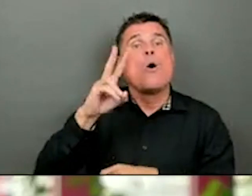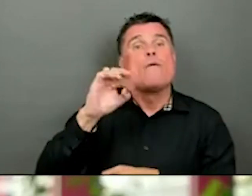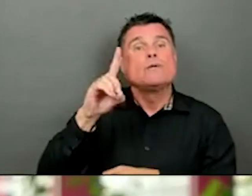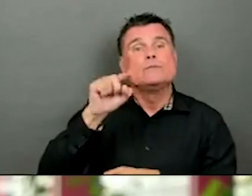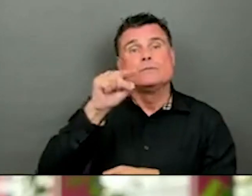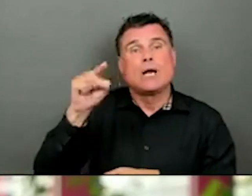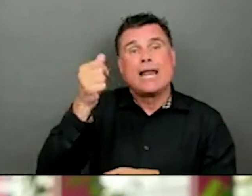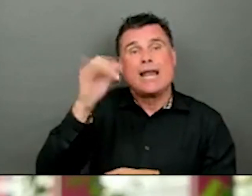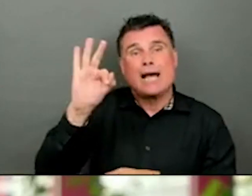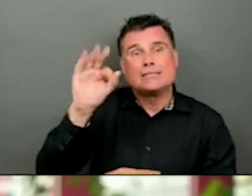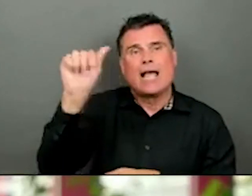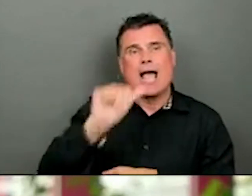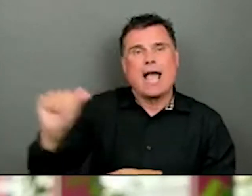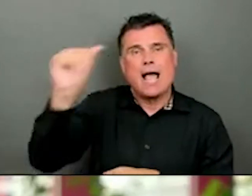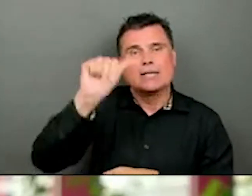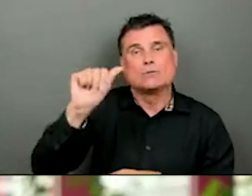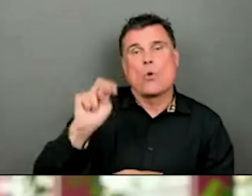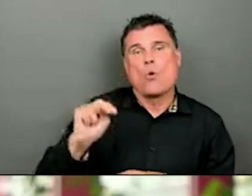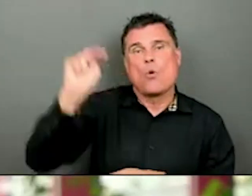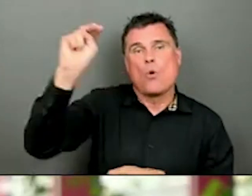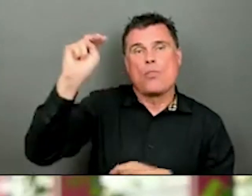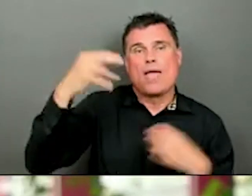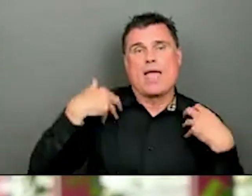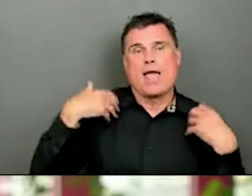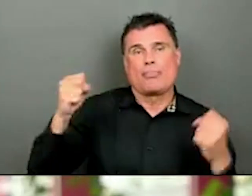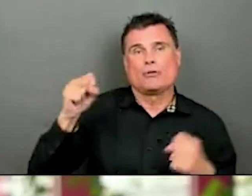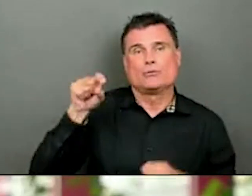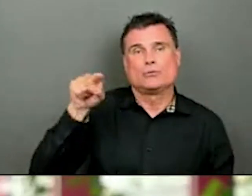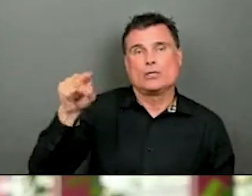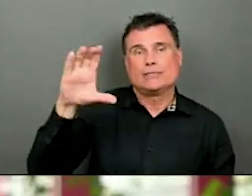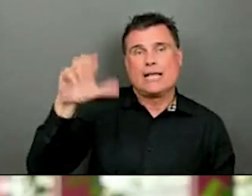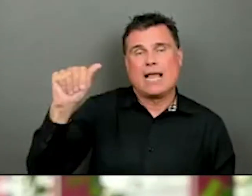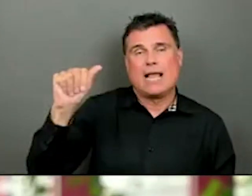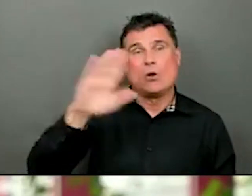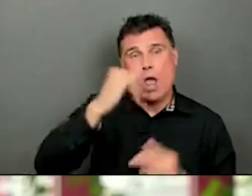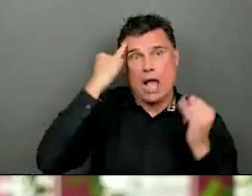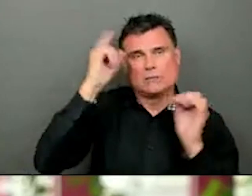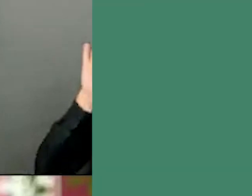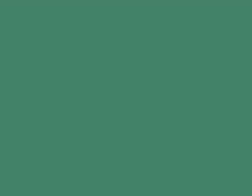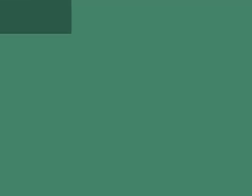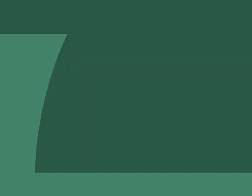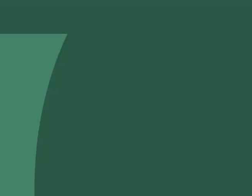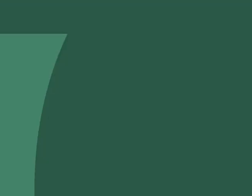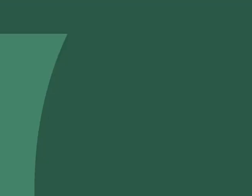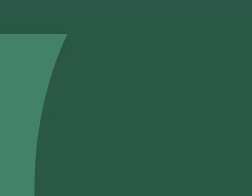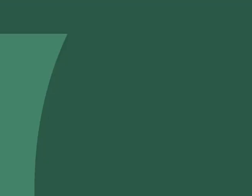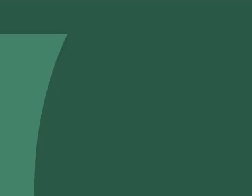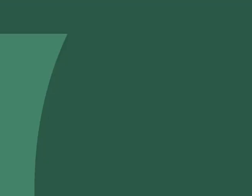willing to work with you to see whether we can put a pop-up clinic in your community.